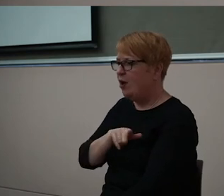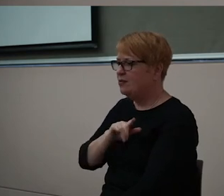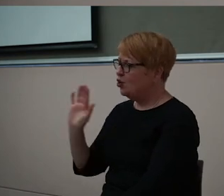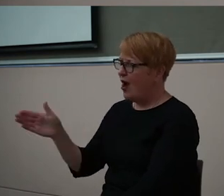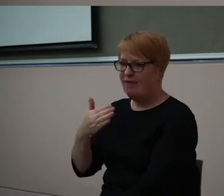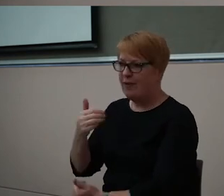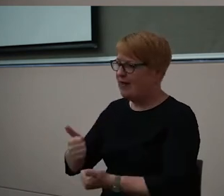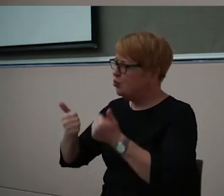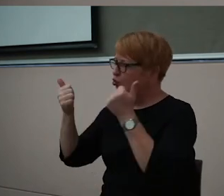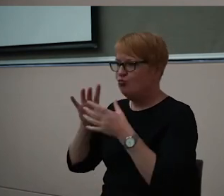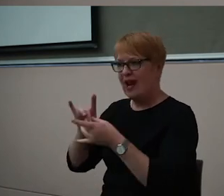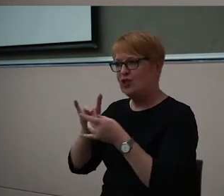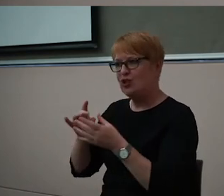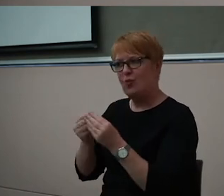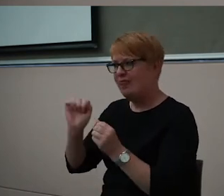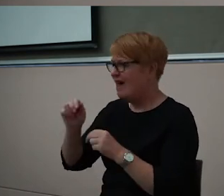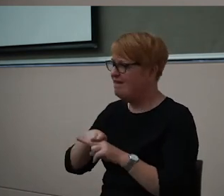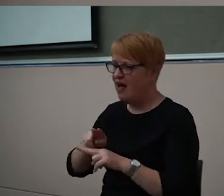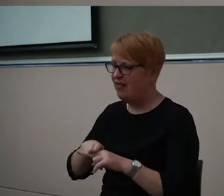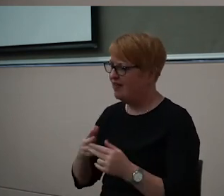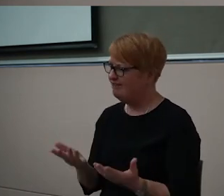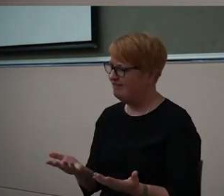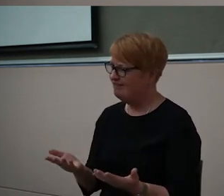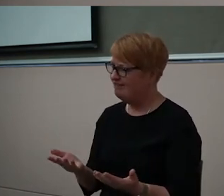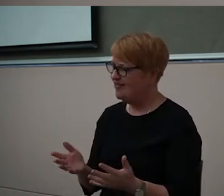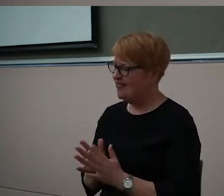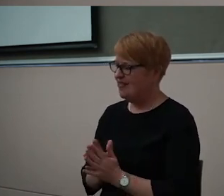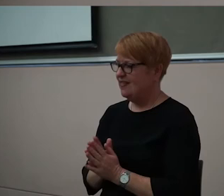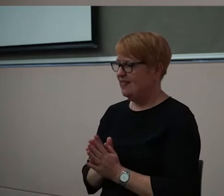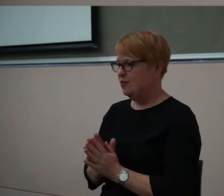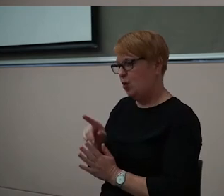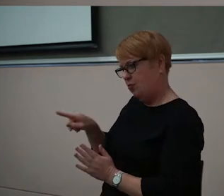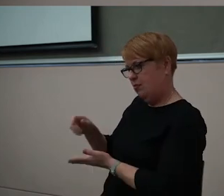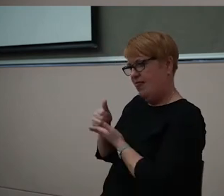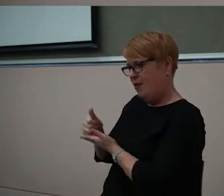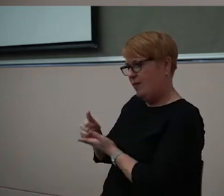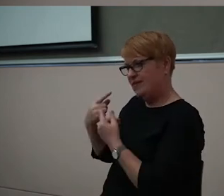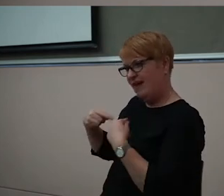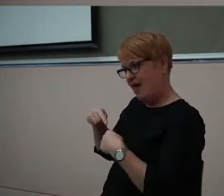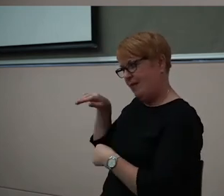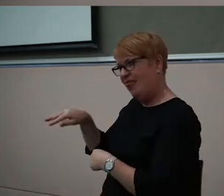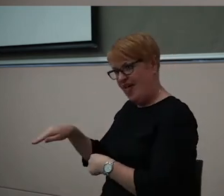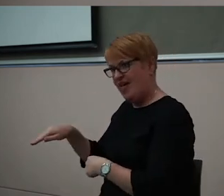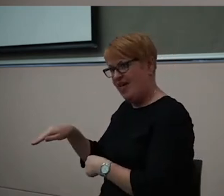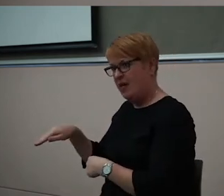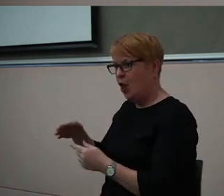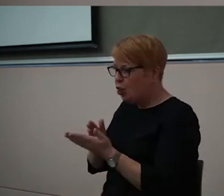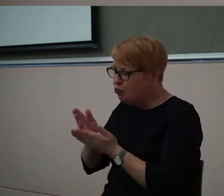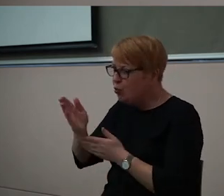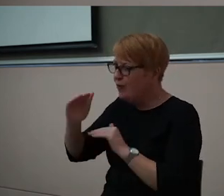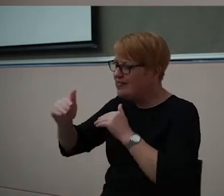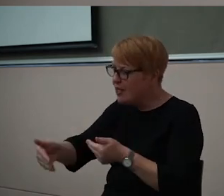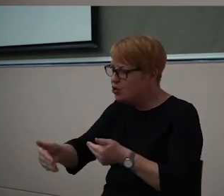I understand it, and I want that too, but I'm also, I want the legacy of this work to be a question rather than like an